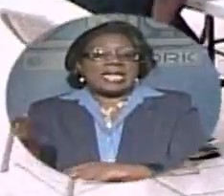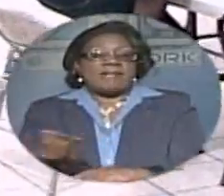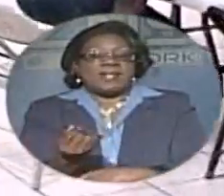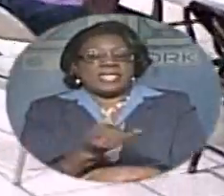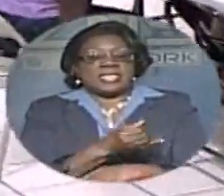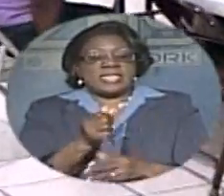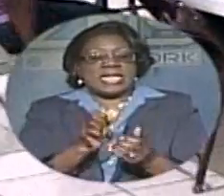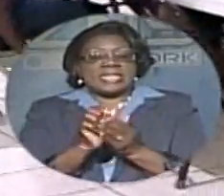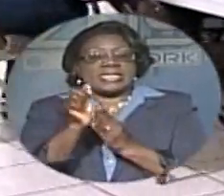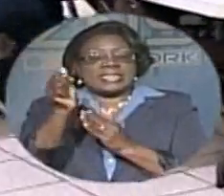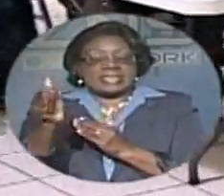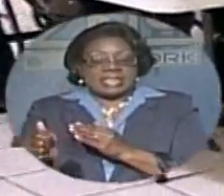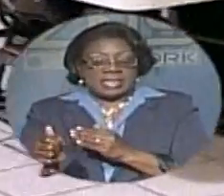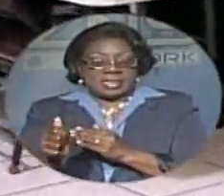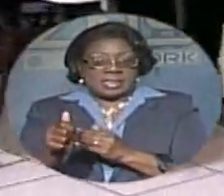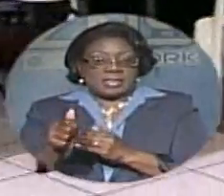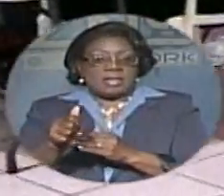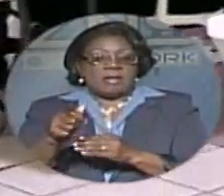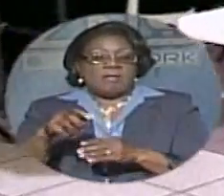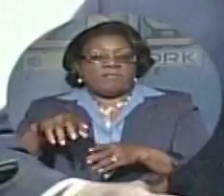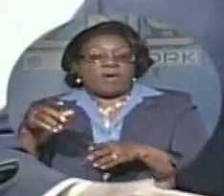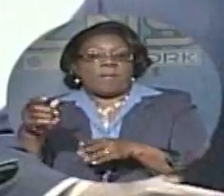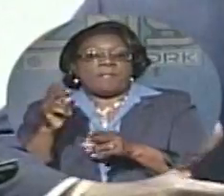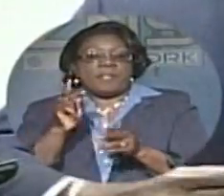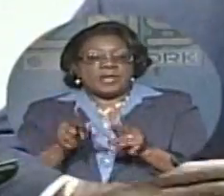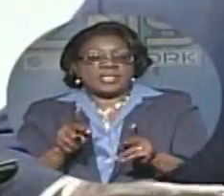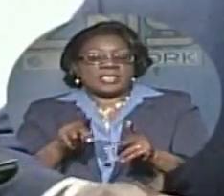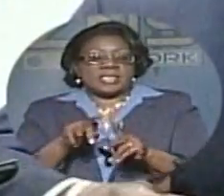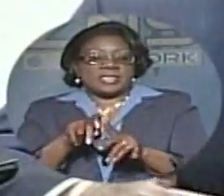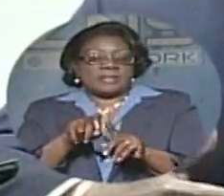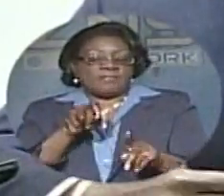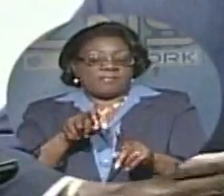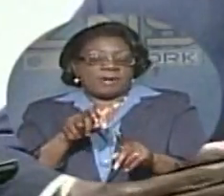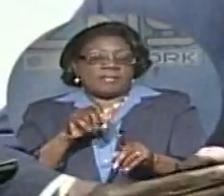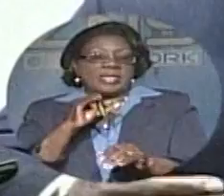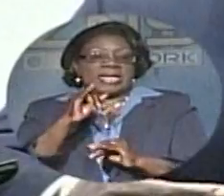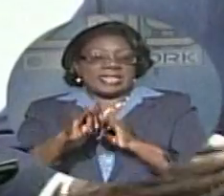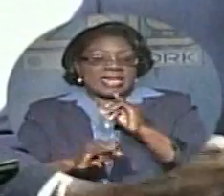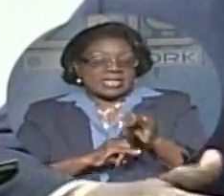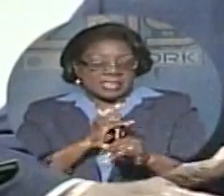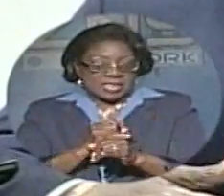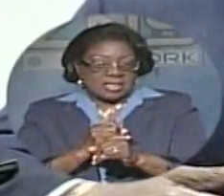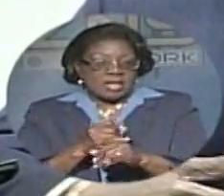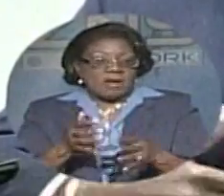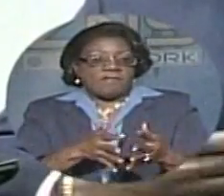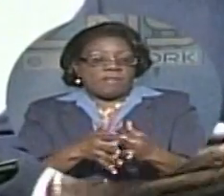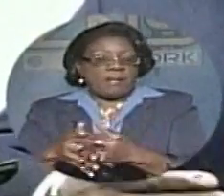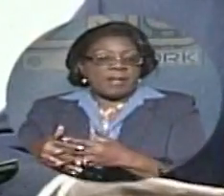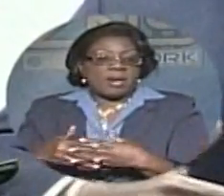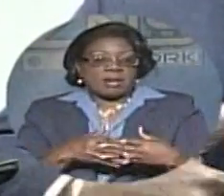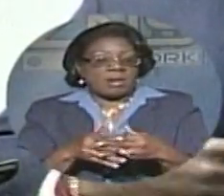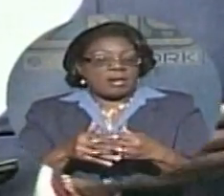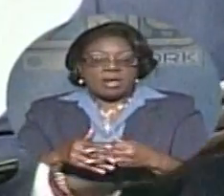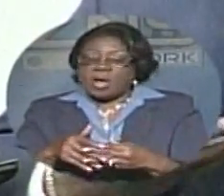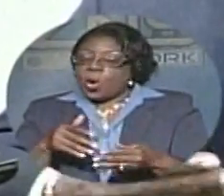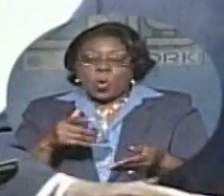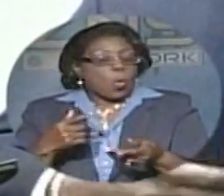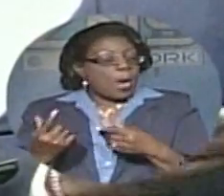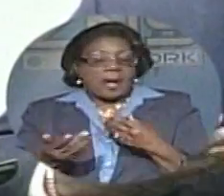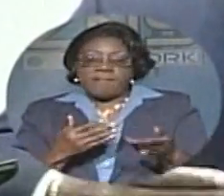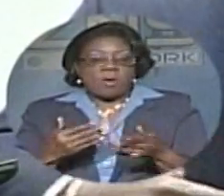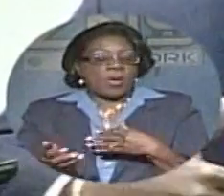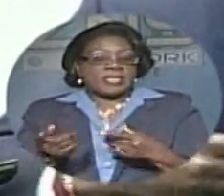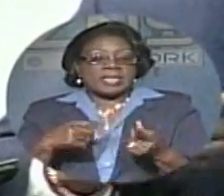observers for the 2012 general elections. Whether it's the OAS, whether it's the United States of America, whether it's the UN, whoever